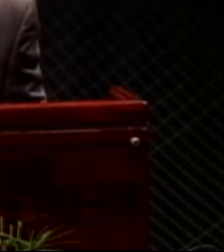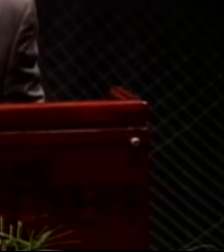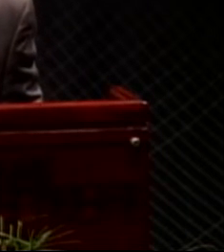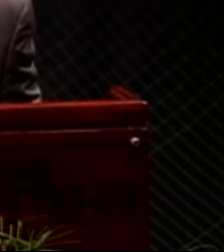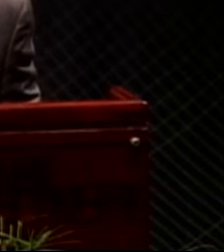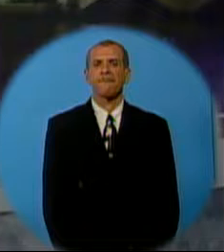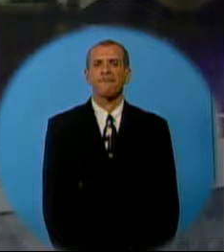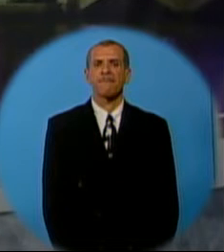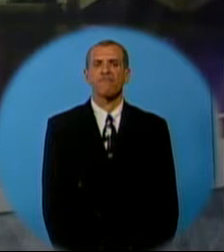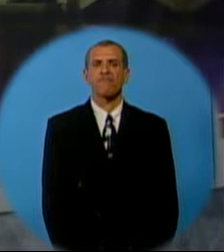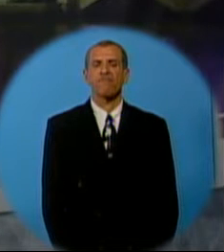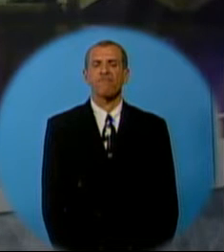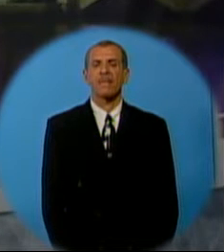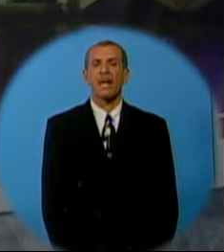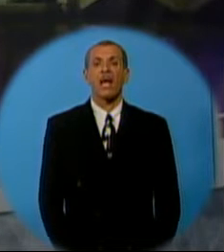people for.